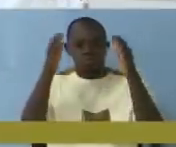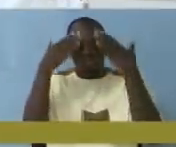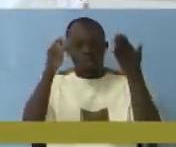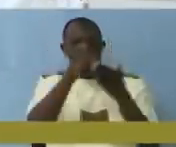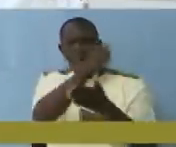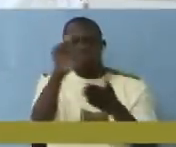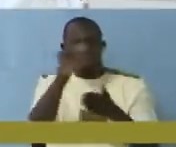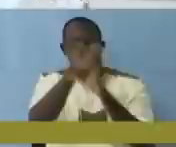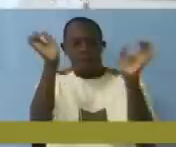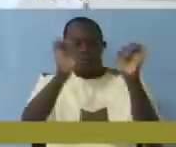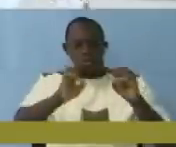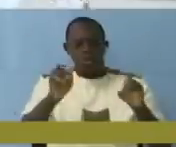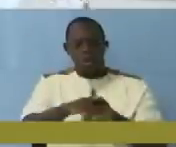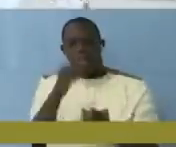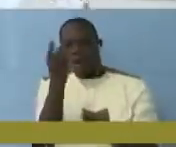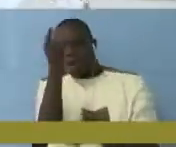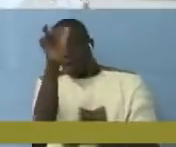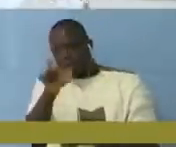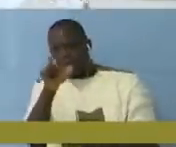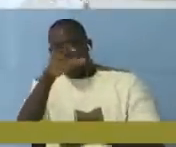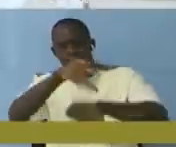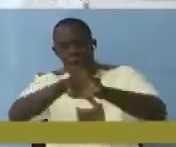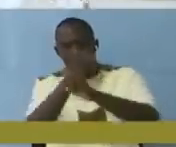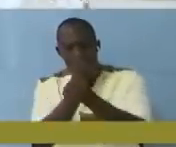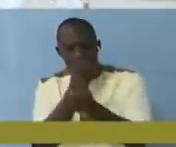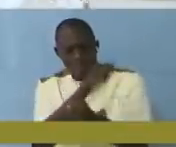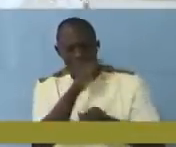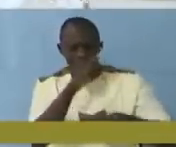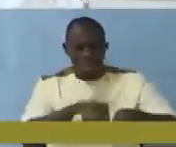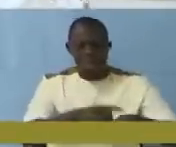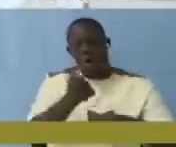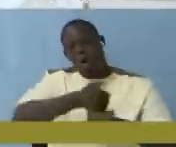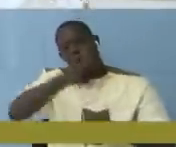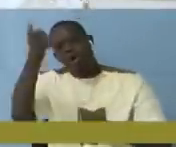One was arrested this time, the other was arrested that time.